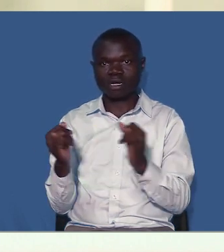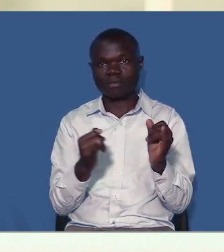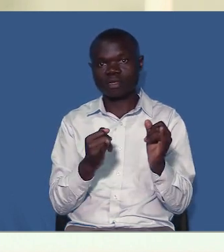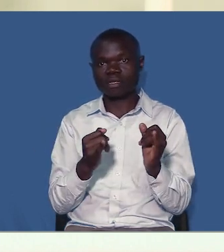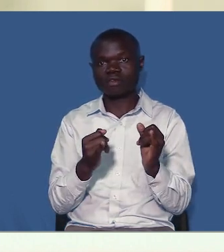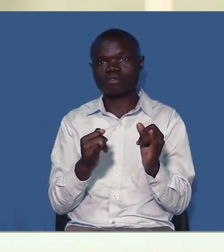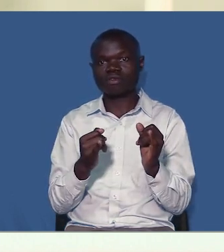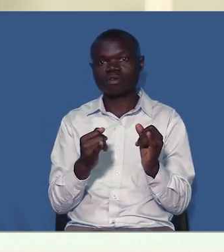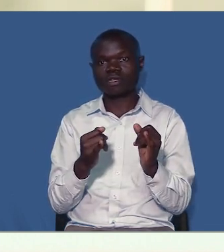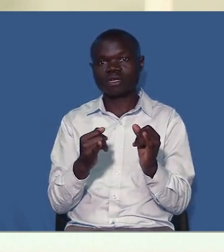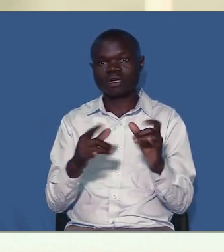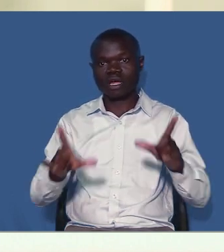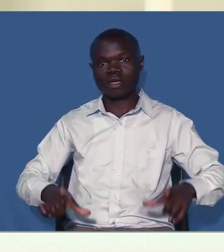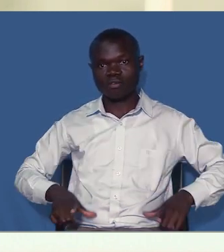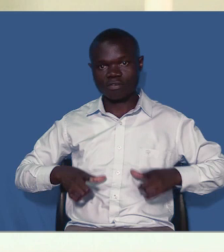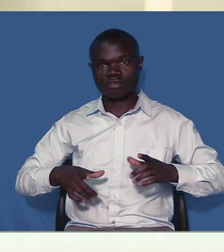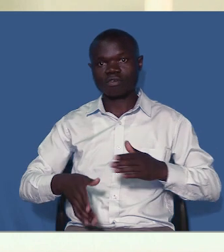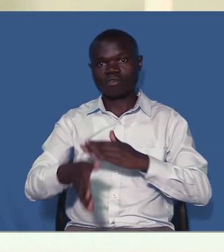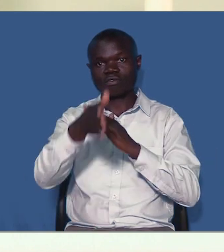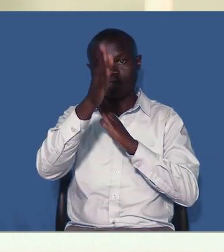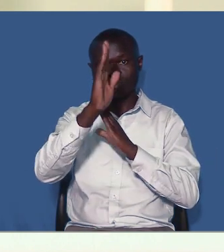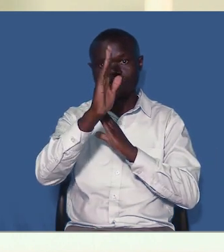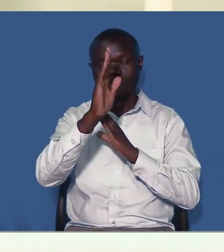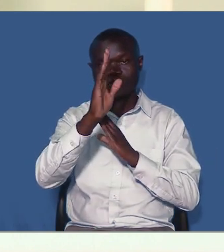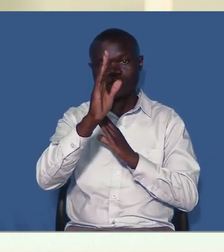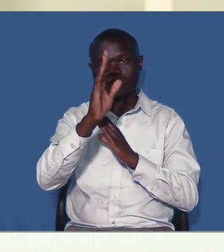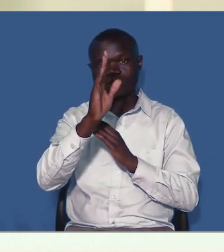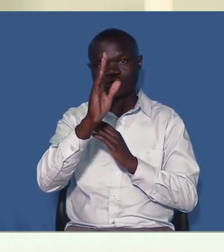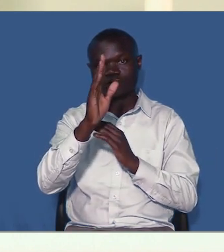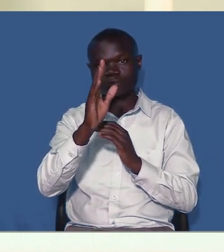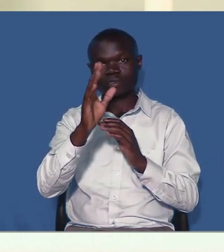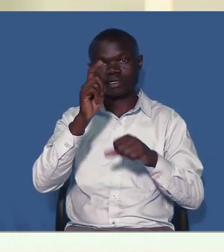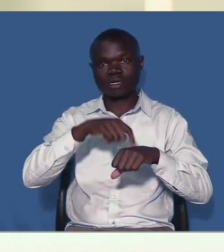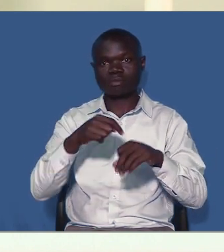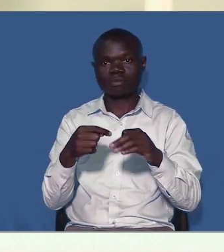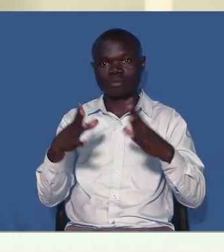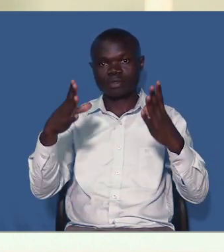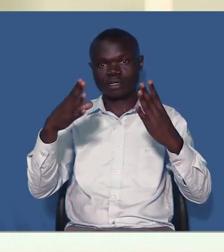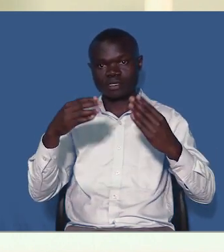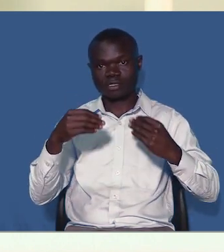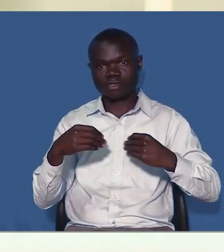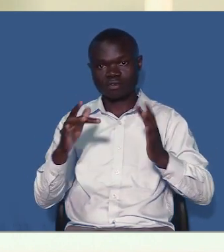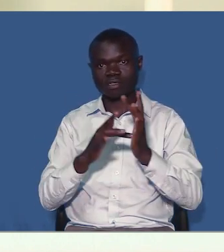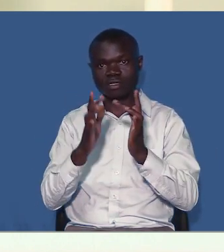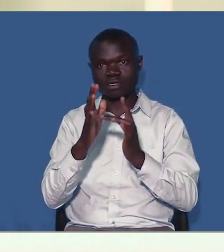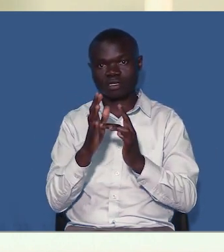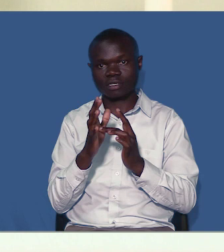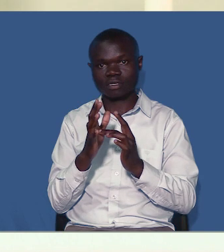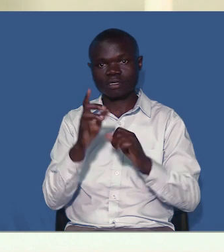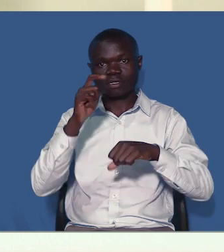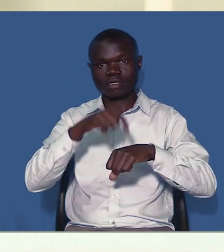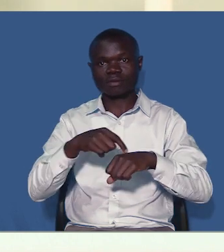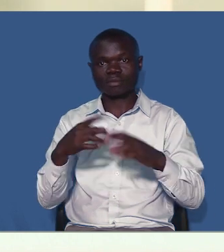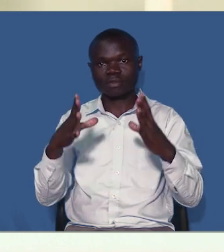Jesus Christ, is one through whom salvation is accomplished. When we receive Jesus, when we